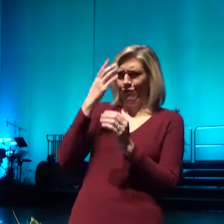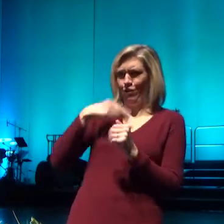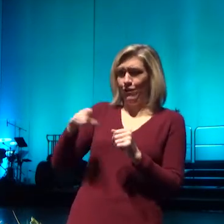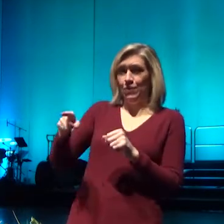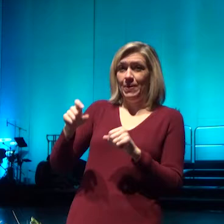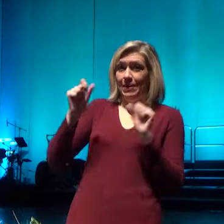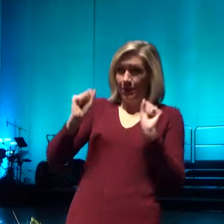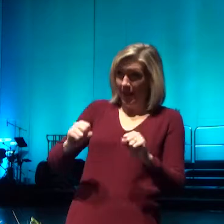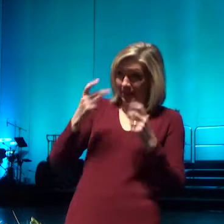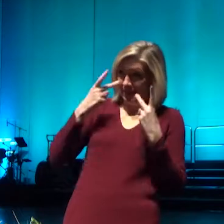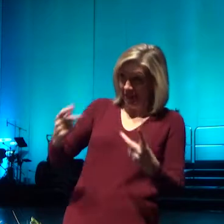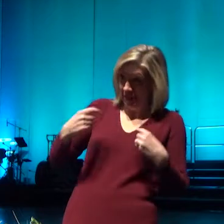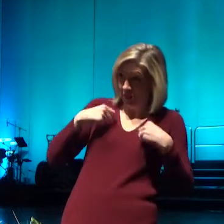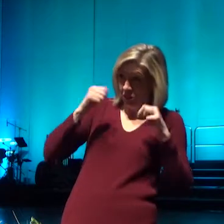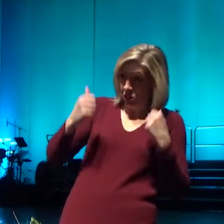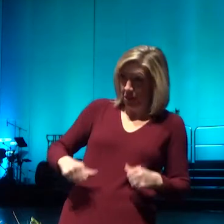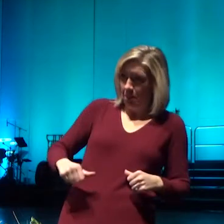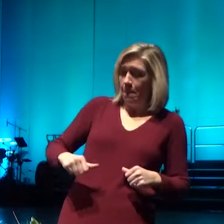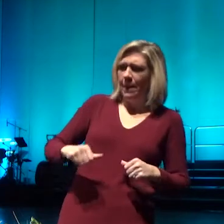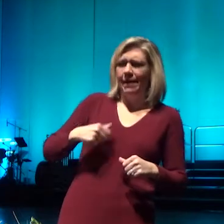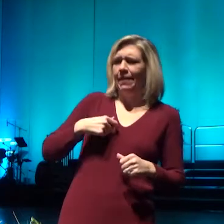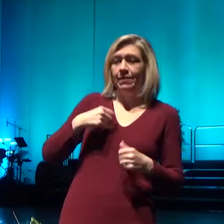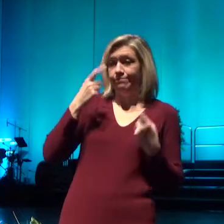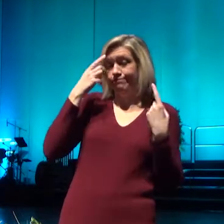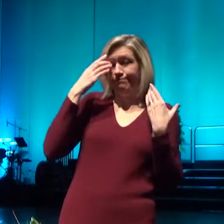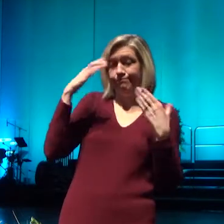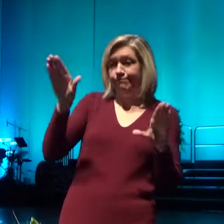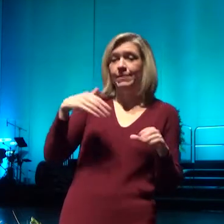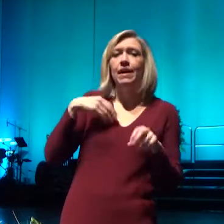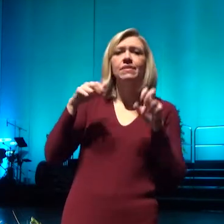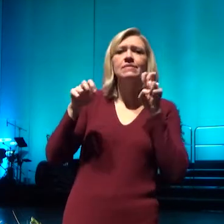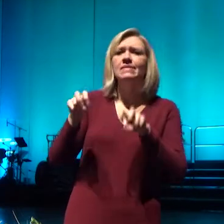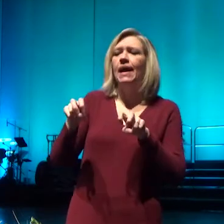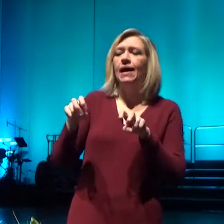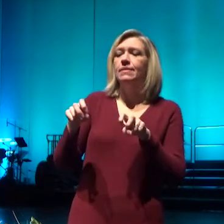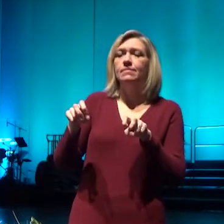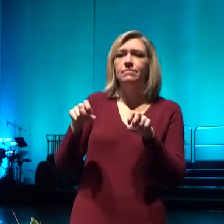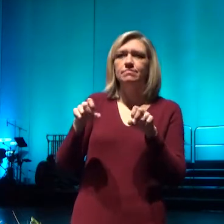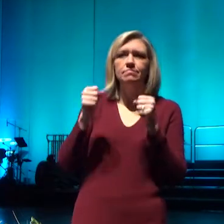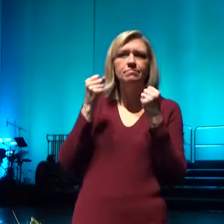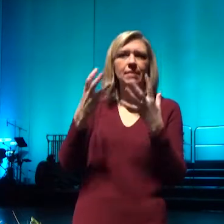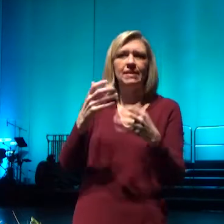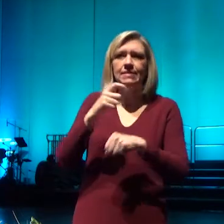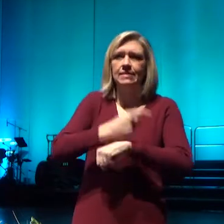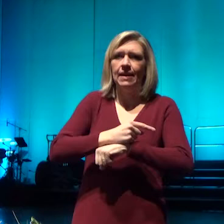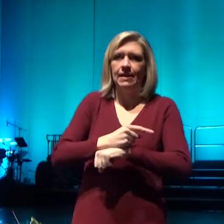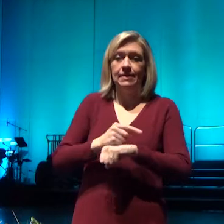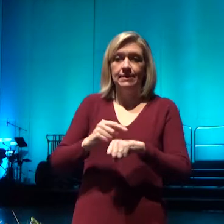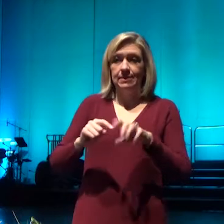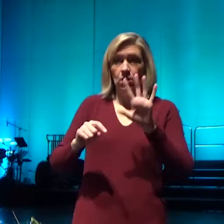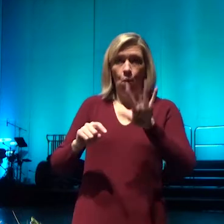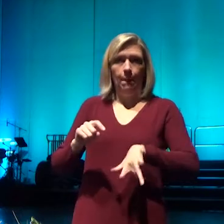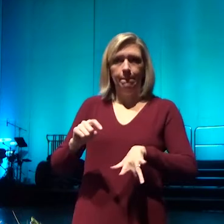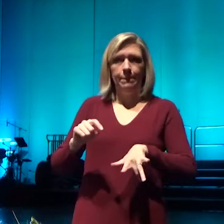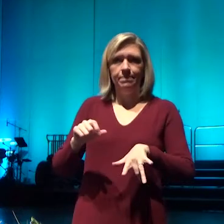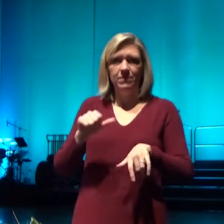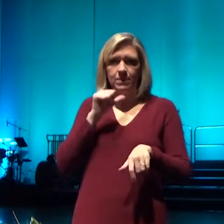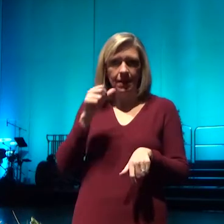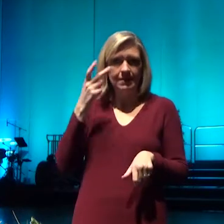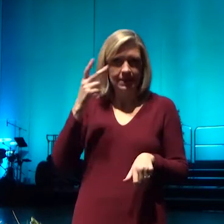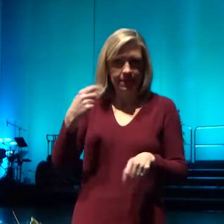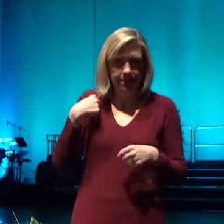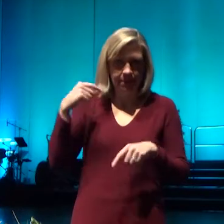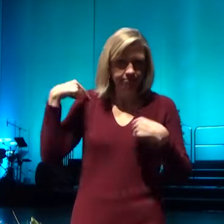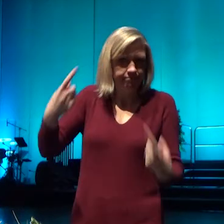see, I may not tell. I have sat invisible beside you many and many a day. I am here tonight to warn you that you have yet